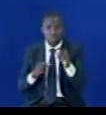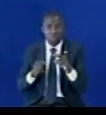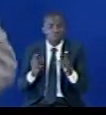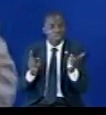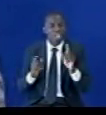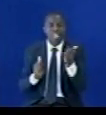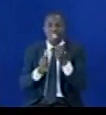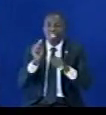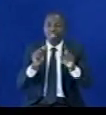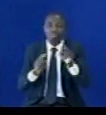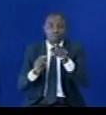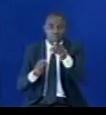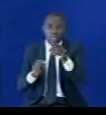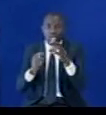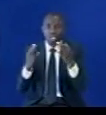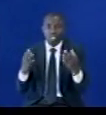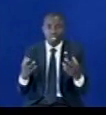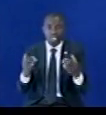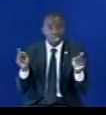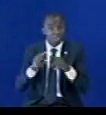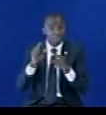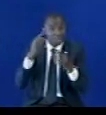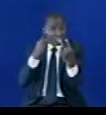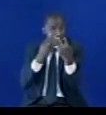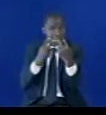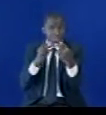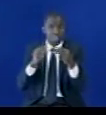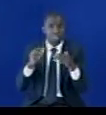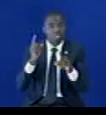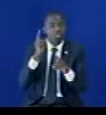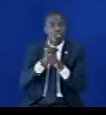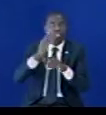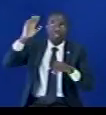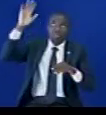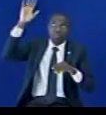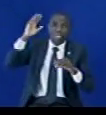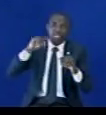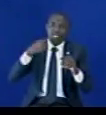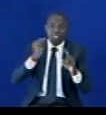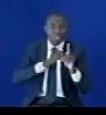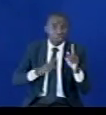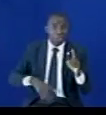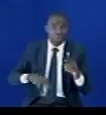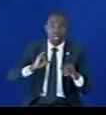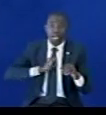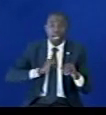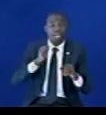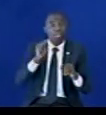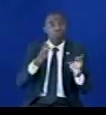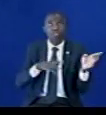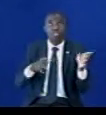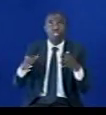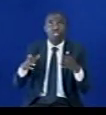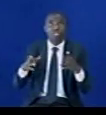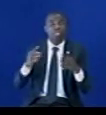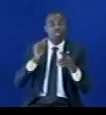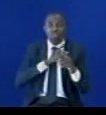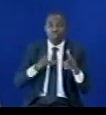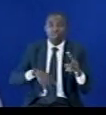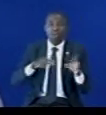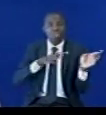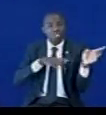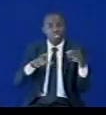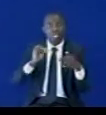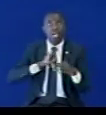you are, you raise up your hand to say, Lord, I am willing. Lord, I am ready.